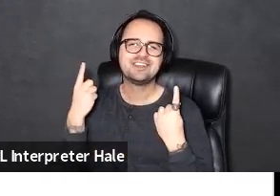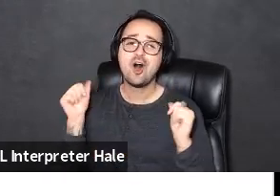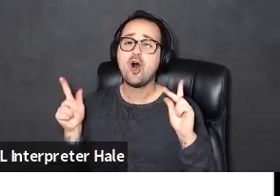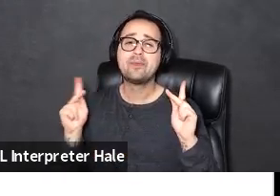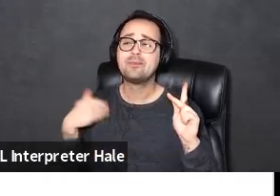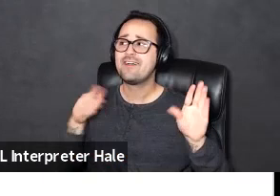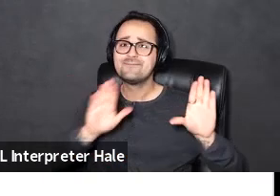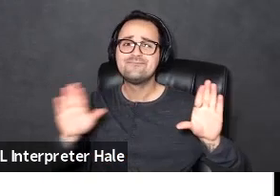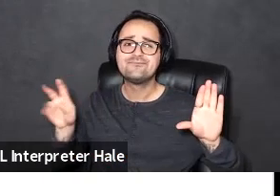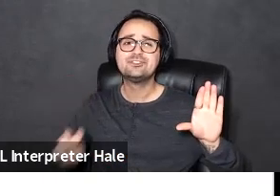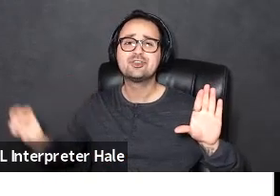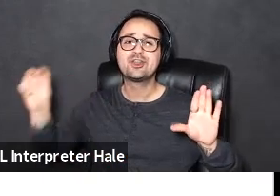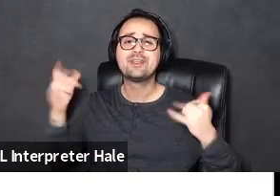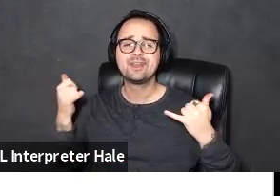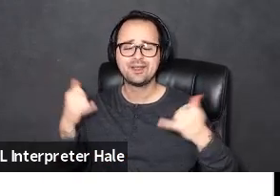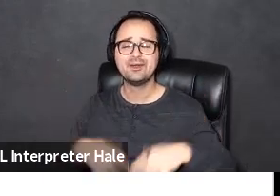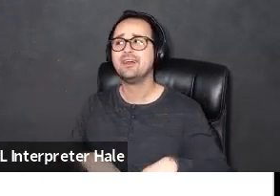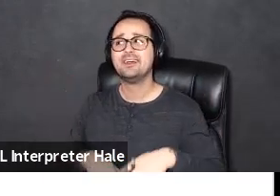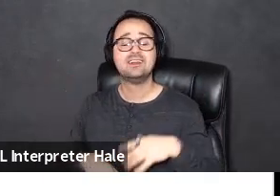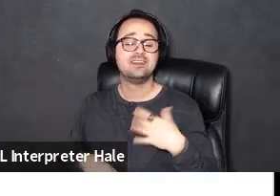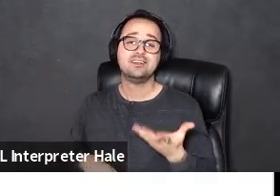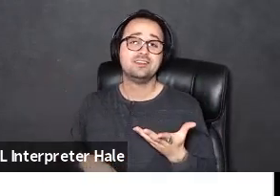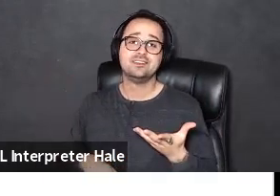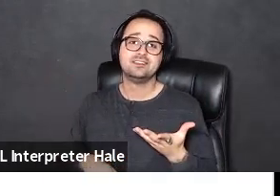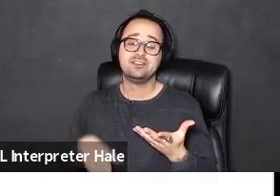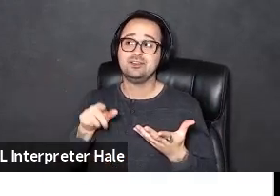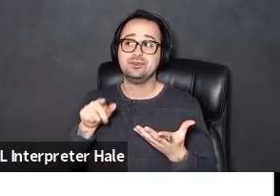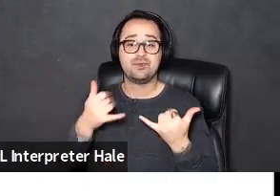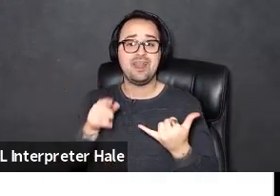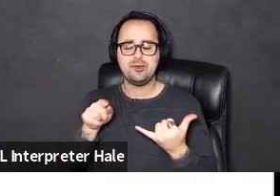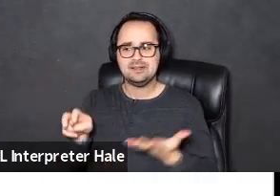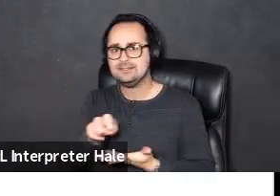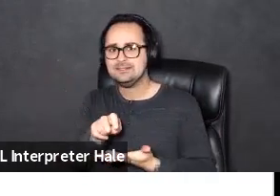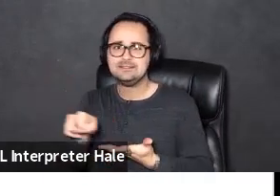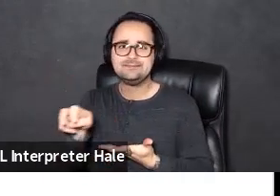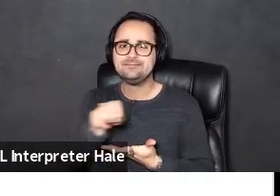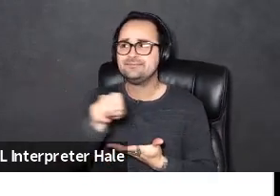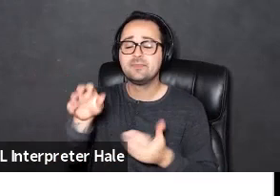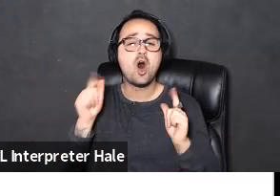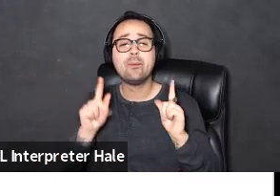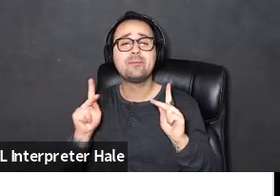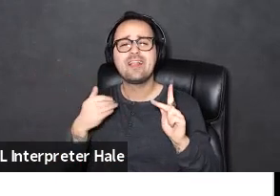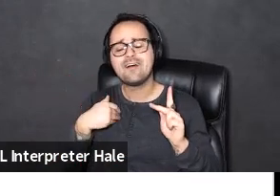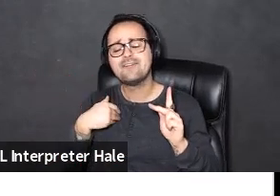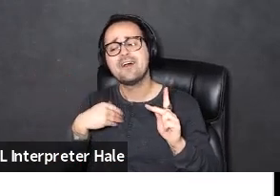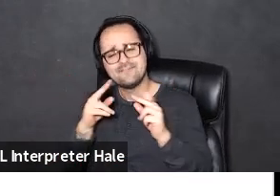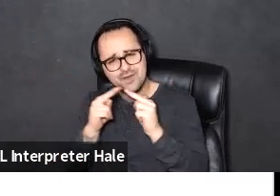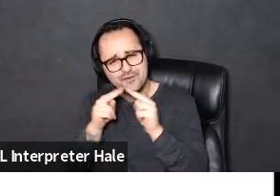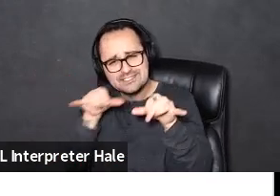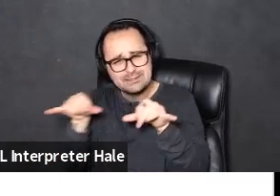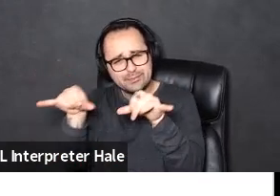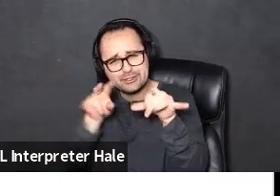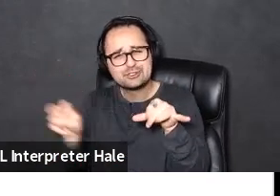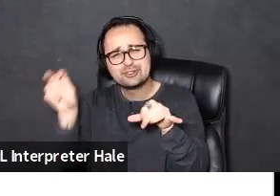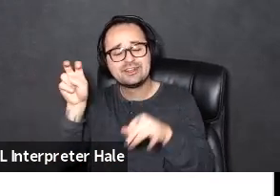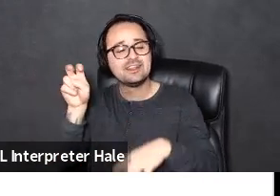journey, right? It's you're just somewhere along the path, but everybody's on a very, very similar journey in terms of what's happening. This is